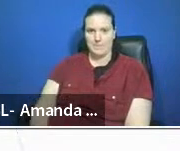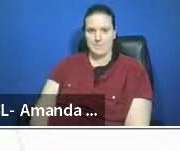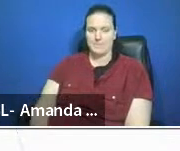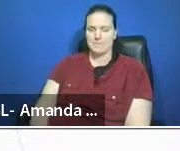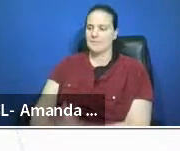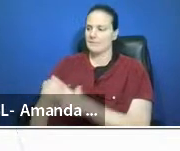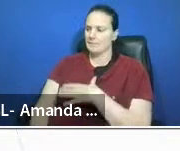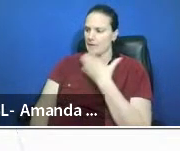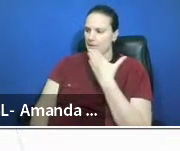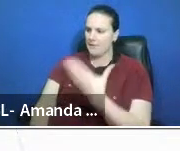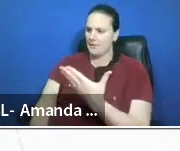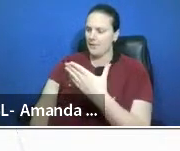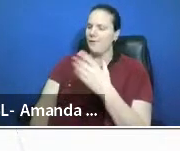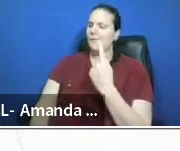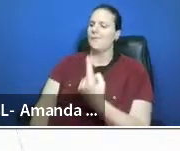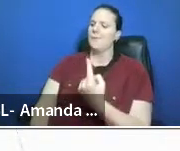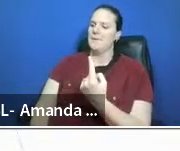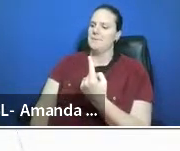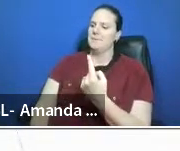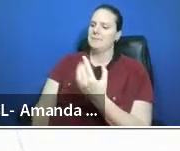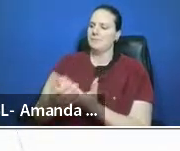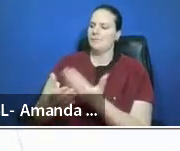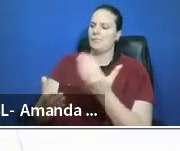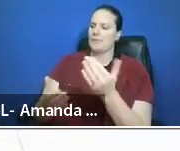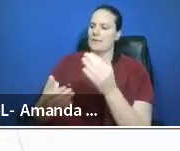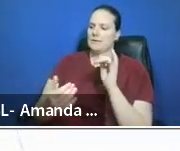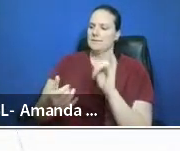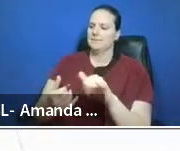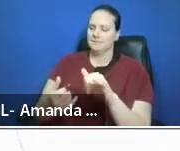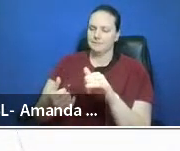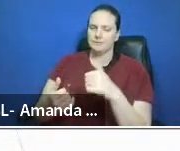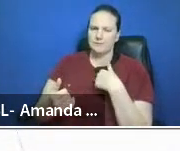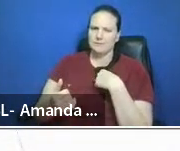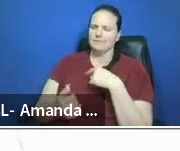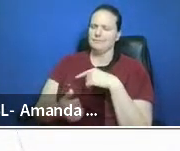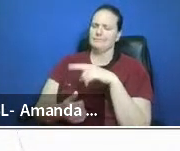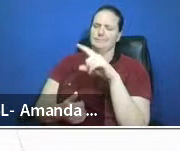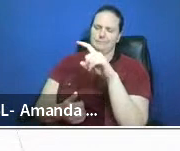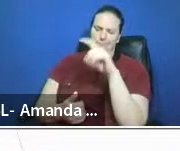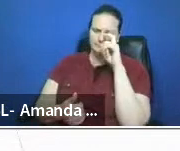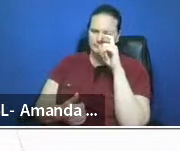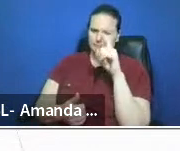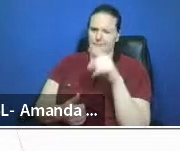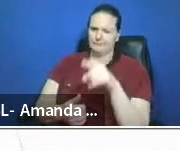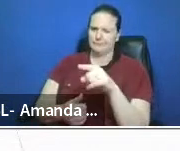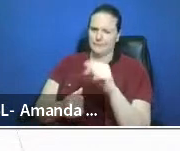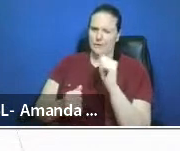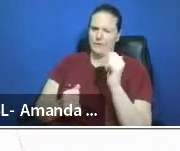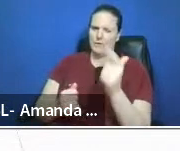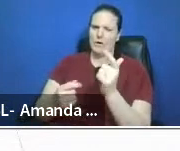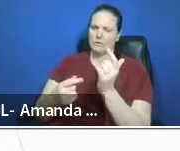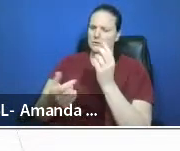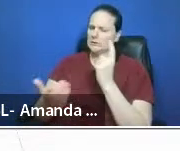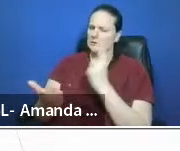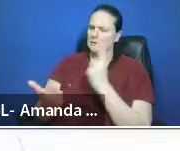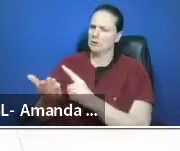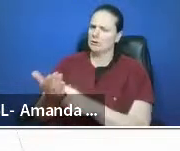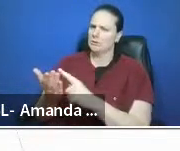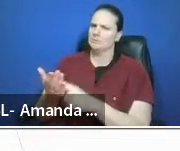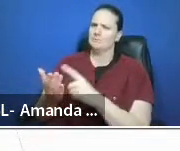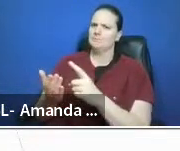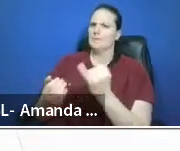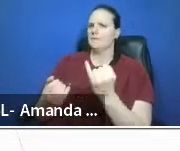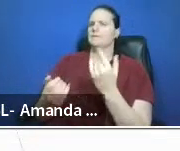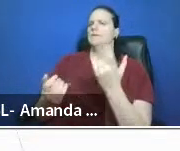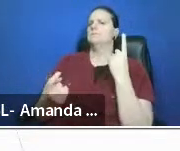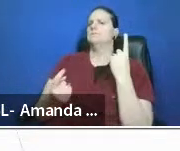Thank you. One of the things that I've been questioning in all of this discussion is if there's been